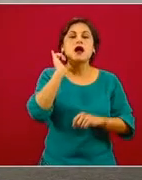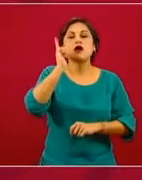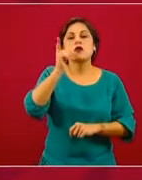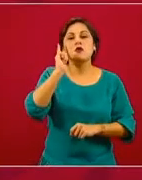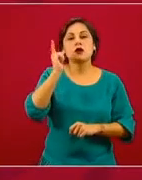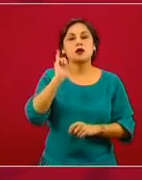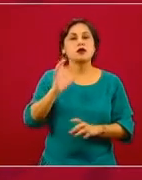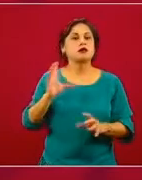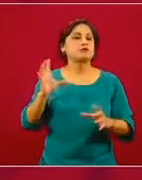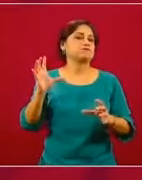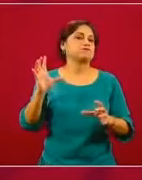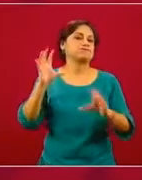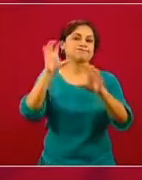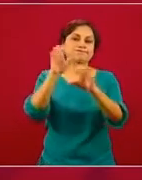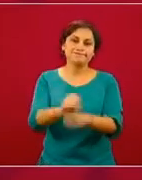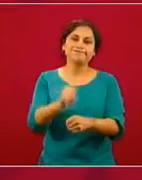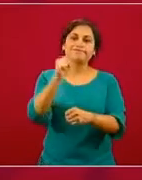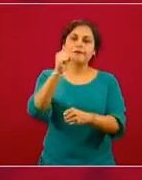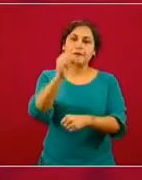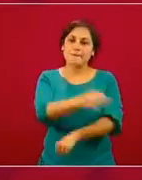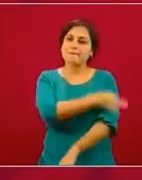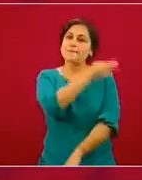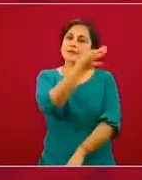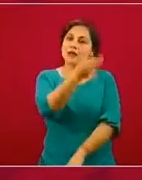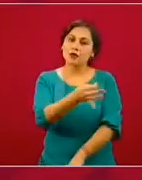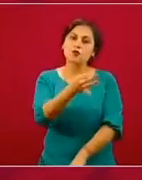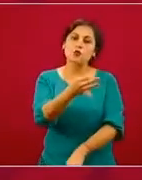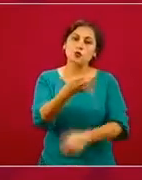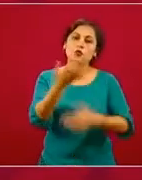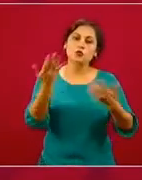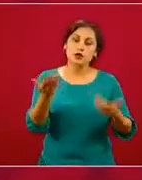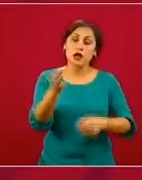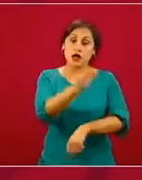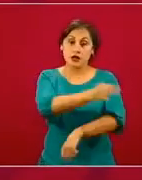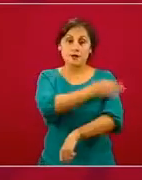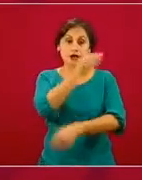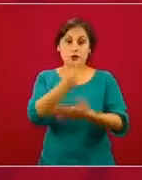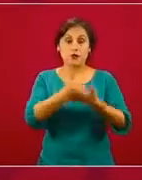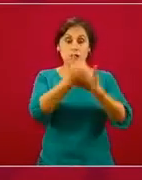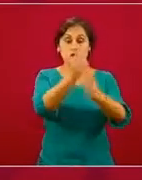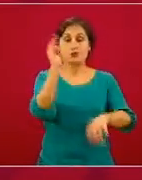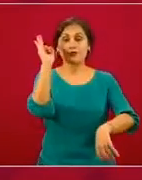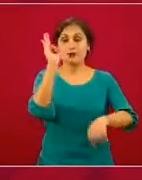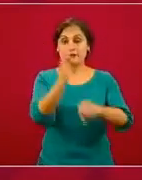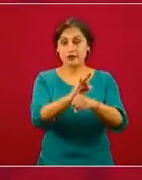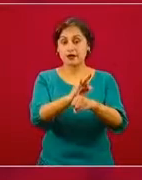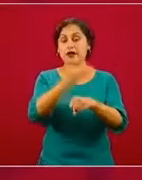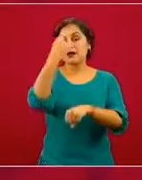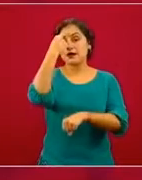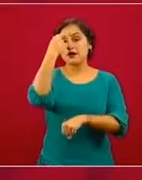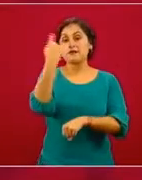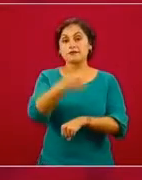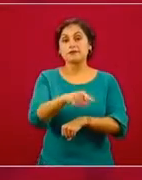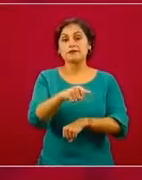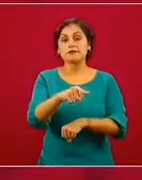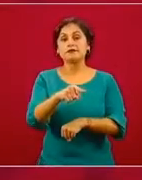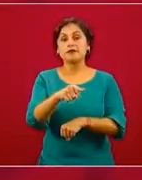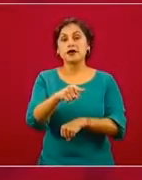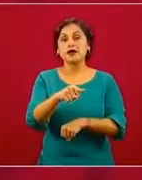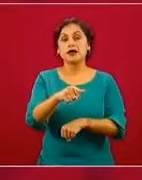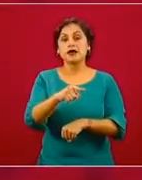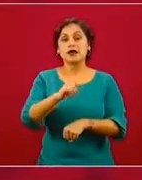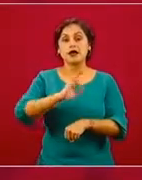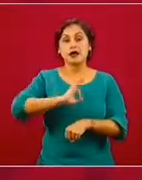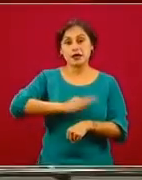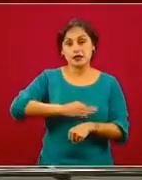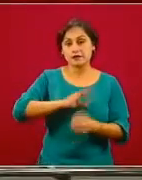is a hypothetical and certainly stimulating scenario to think that we could